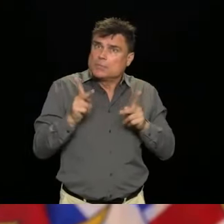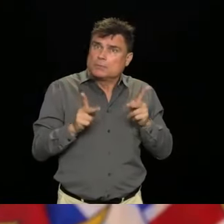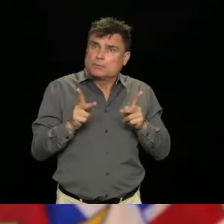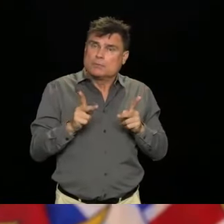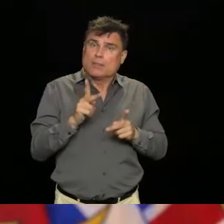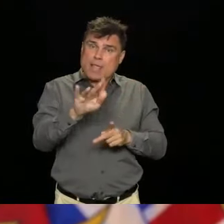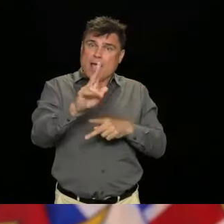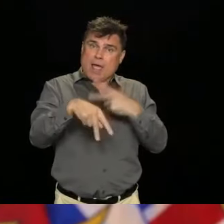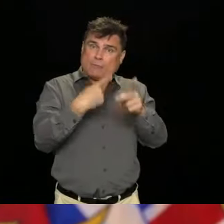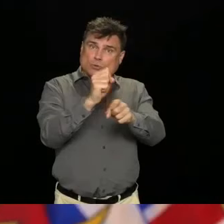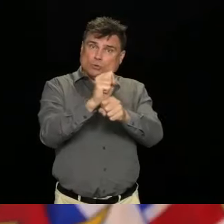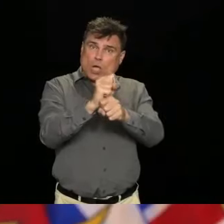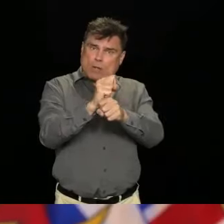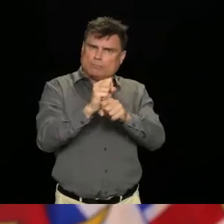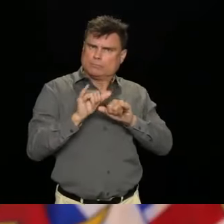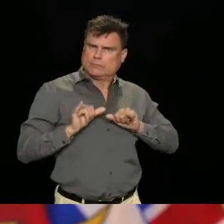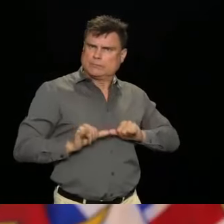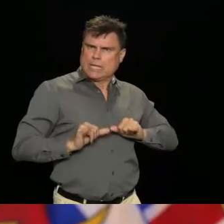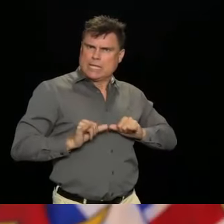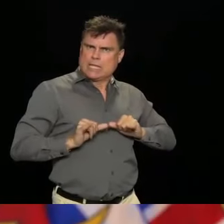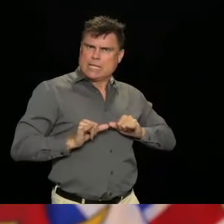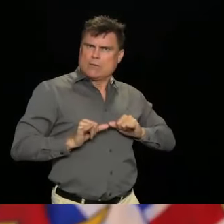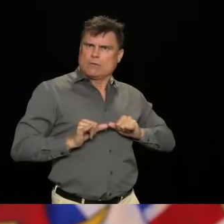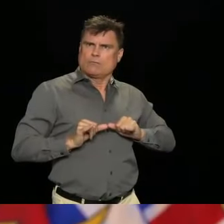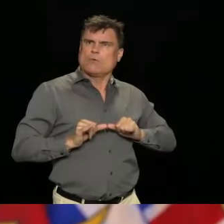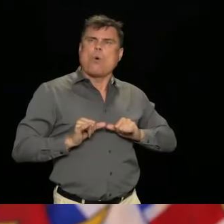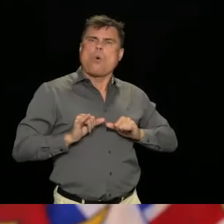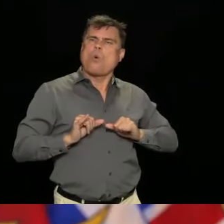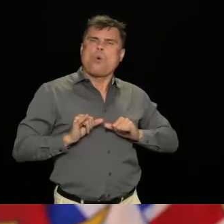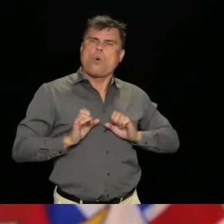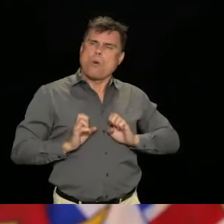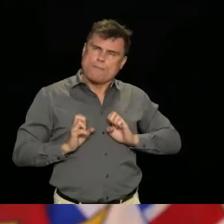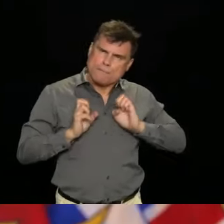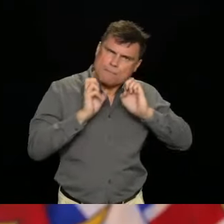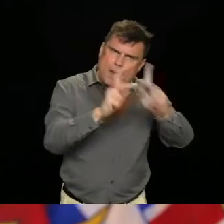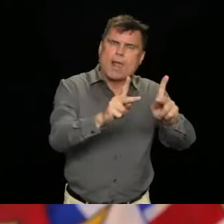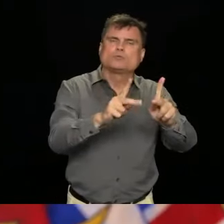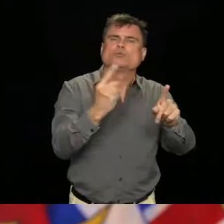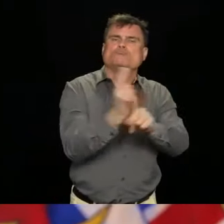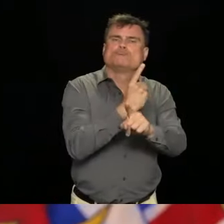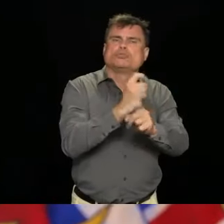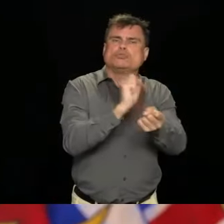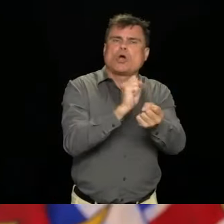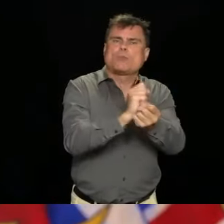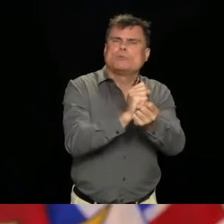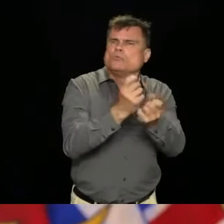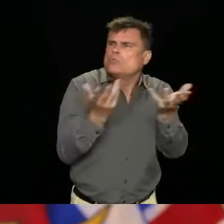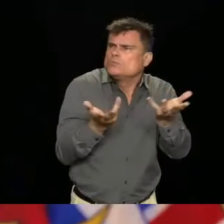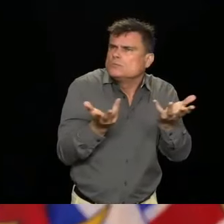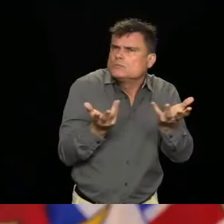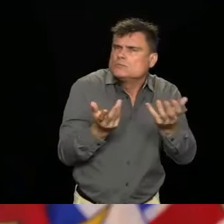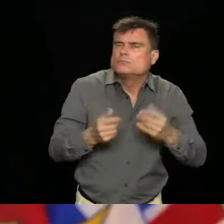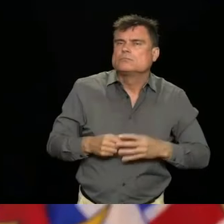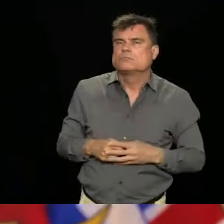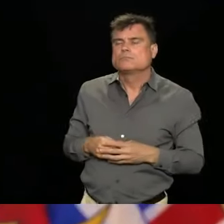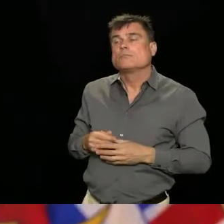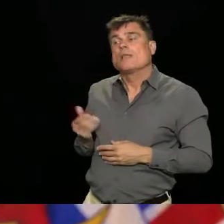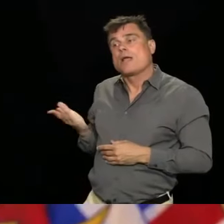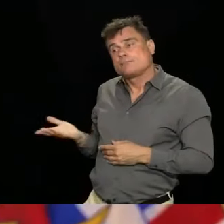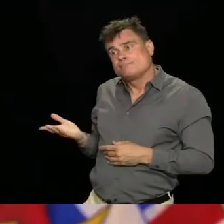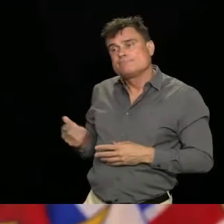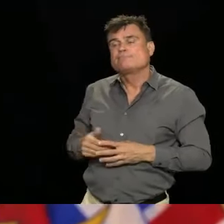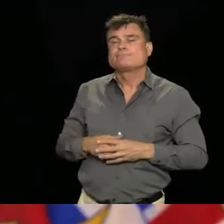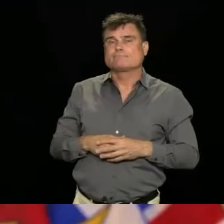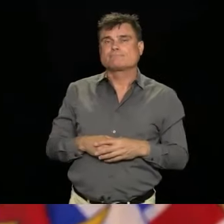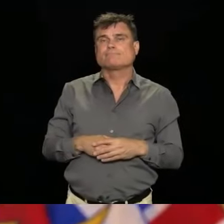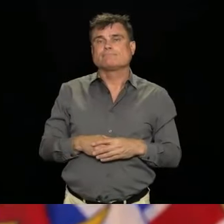regular job. I hope that makes sense. Well, I think everybody has to make their own decision. I think there's no question that the gig economy is a large part of British Columbia.